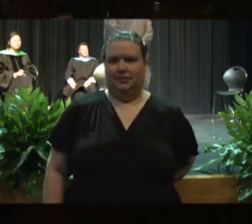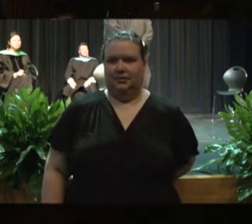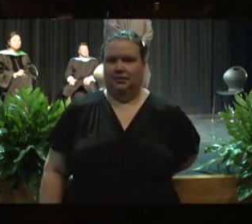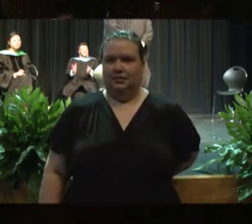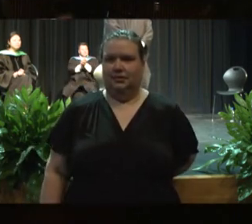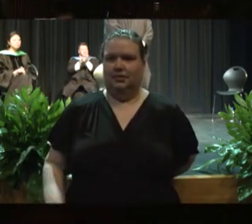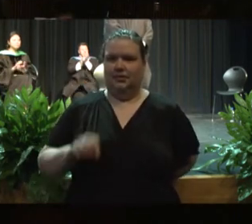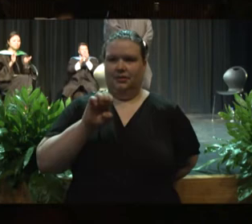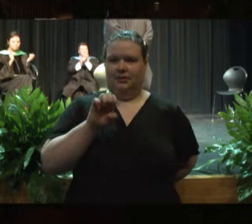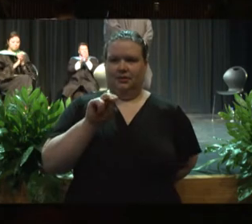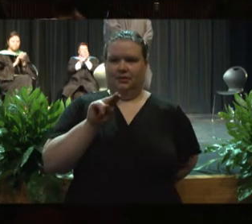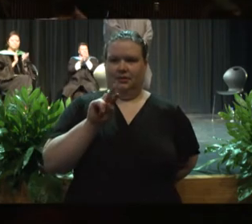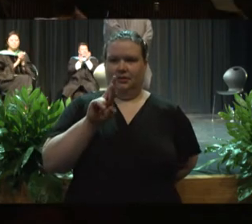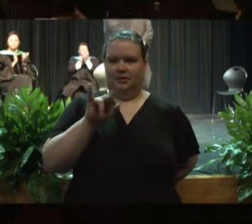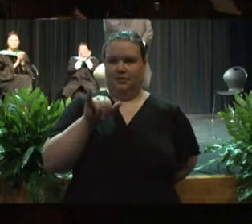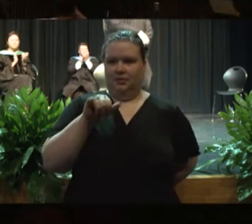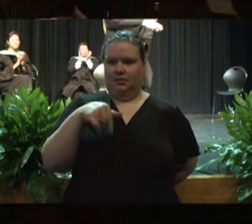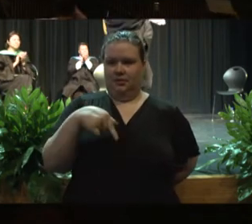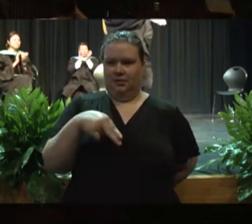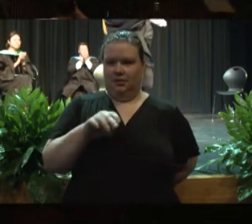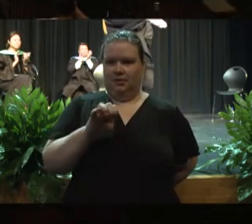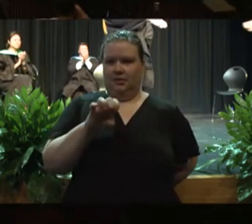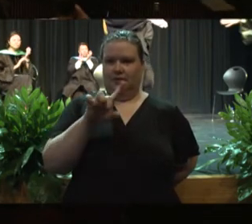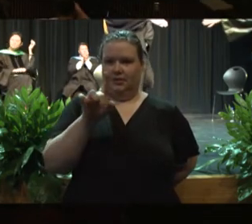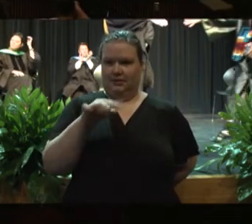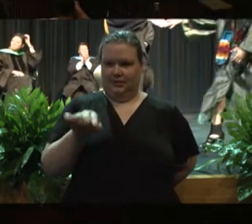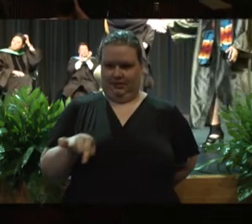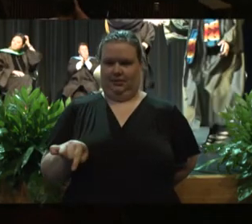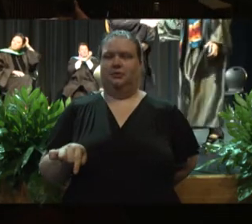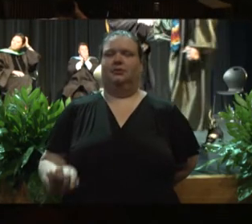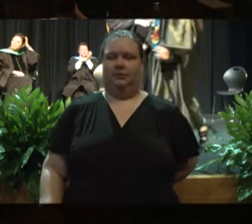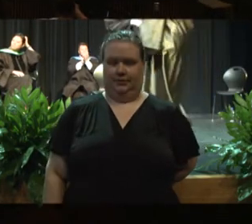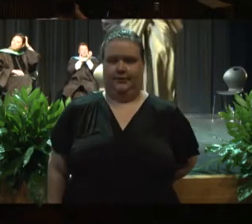Jasmine Angela Enriquez.